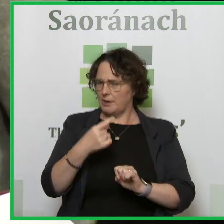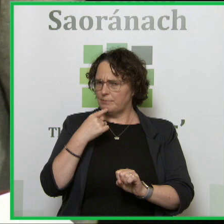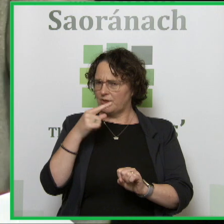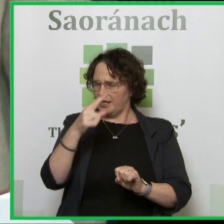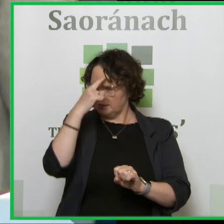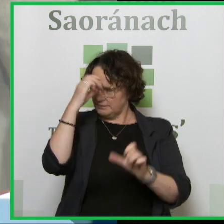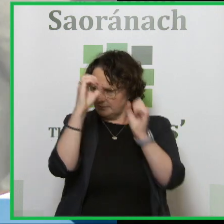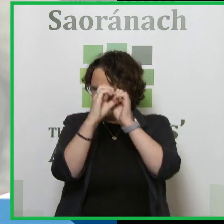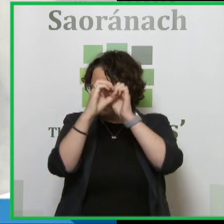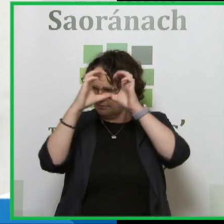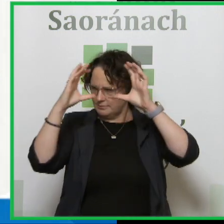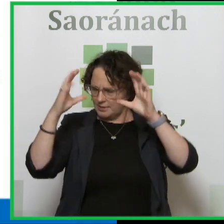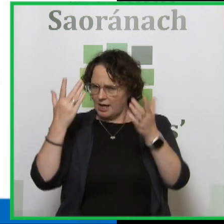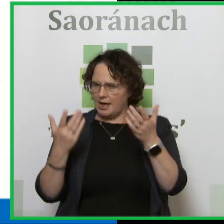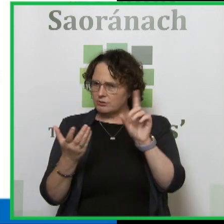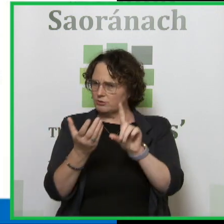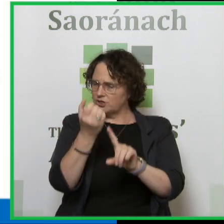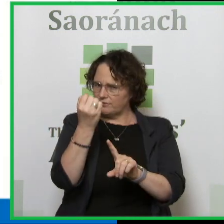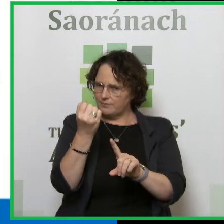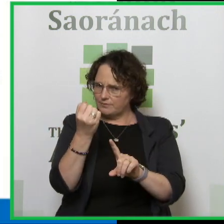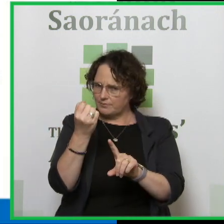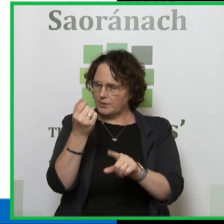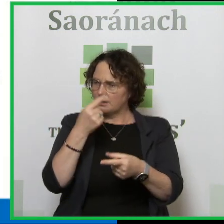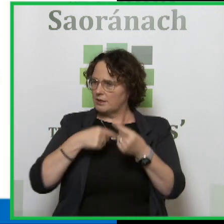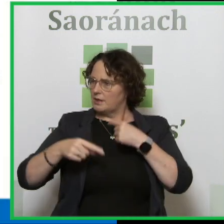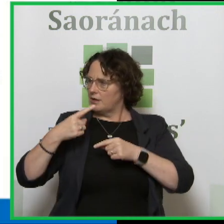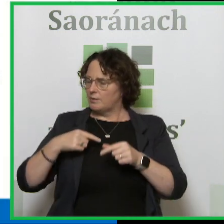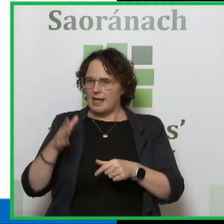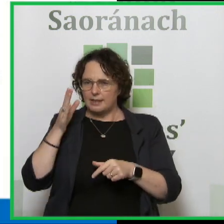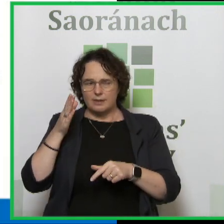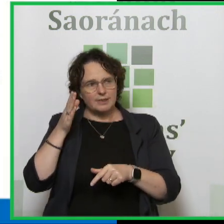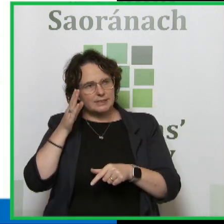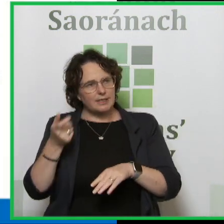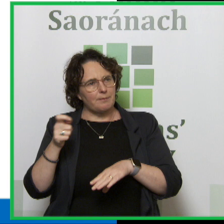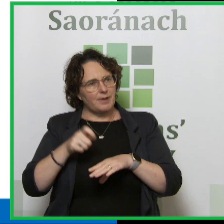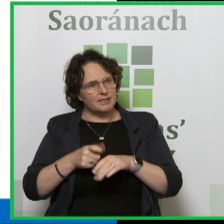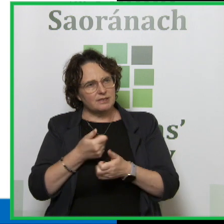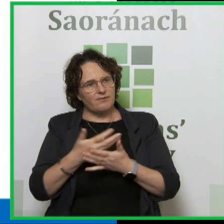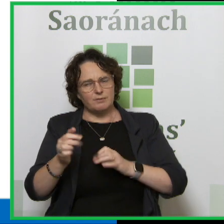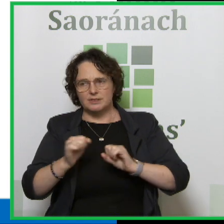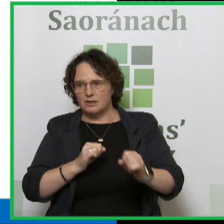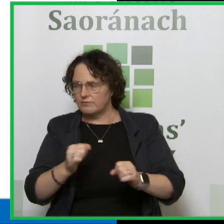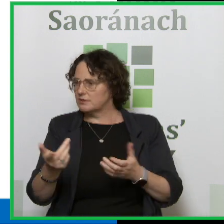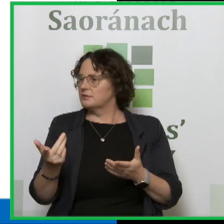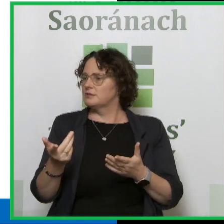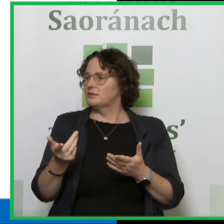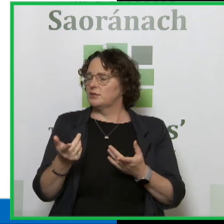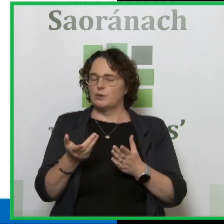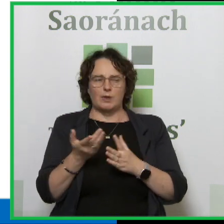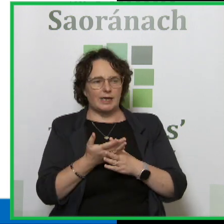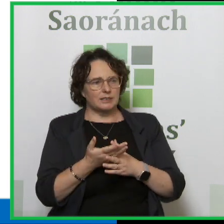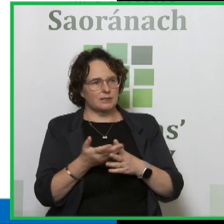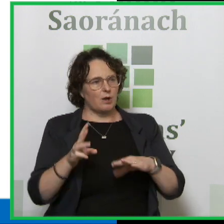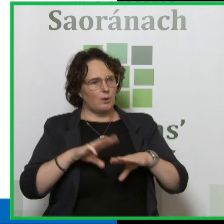there? Firstly, we listened to the best available research which informed us that service users who access well-run